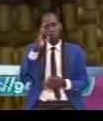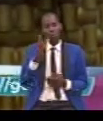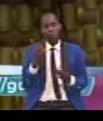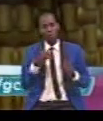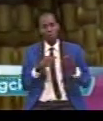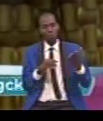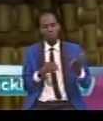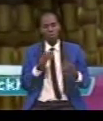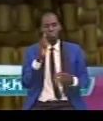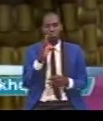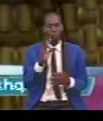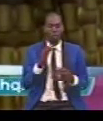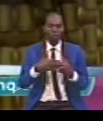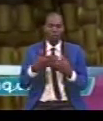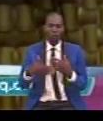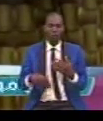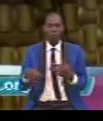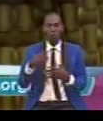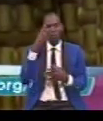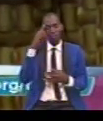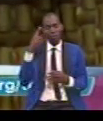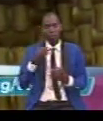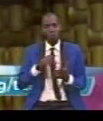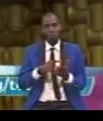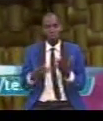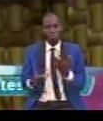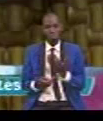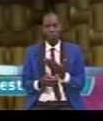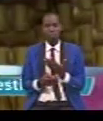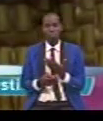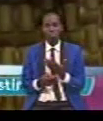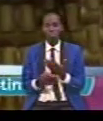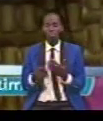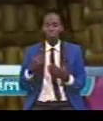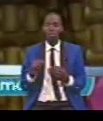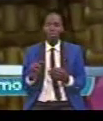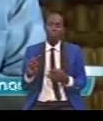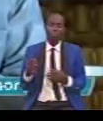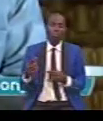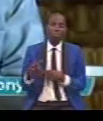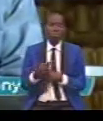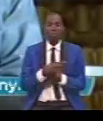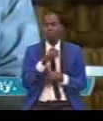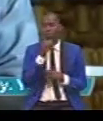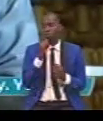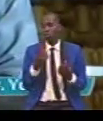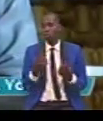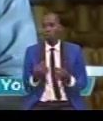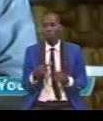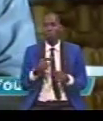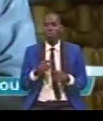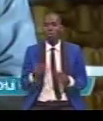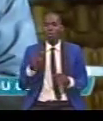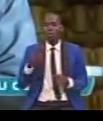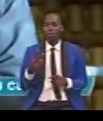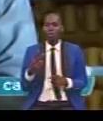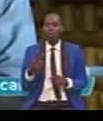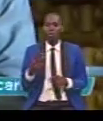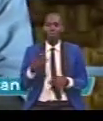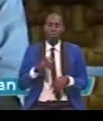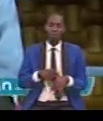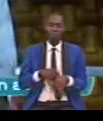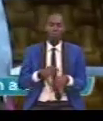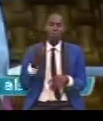and invited us for the program. The first day I did not come, but the second day, being Saturday, I came